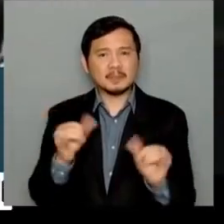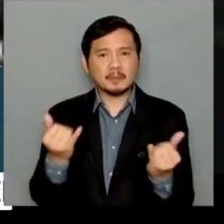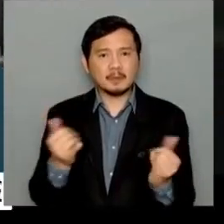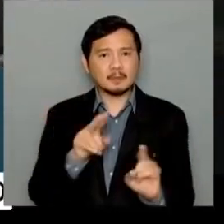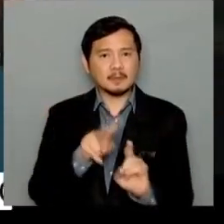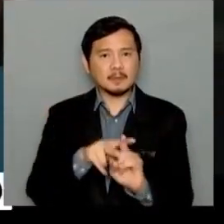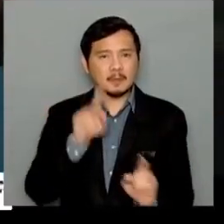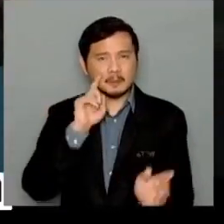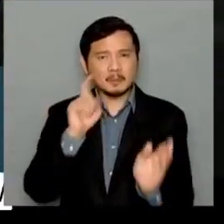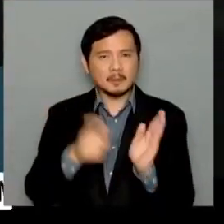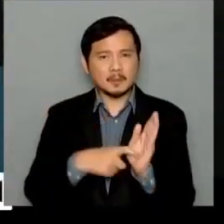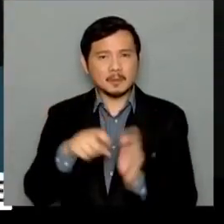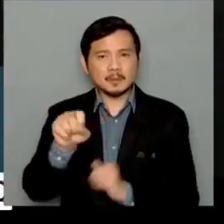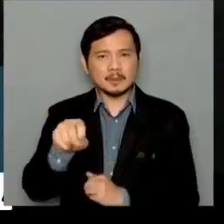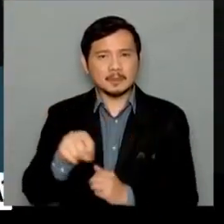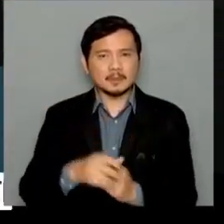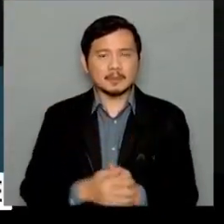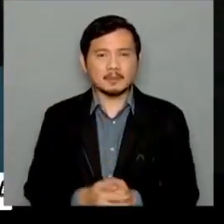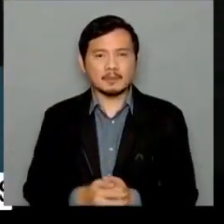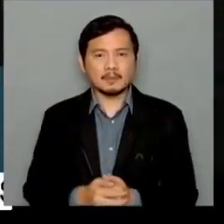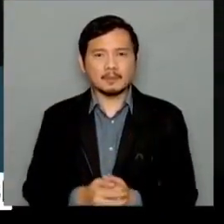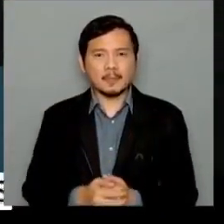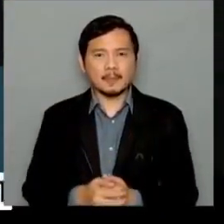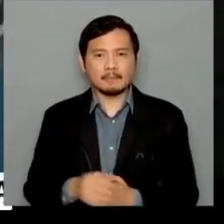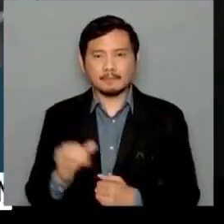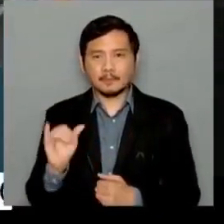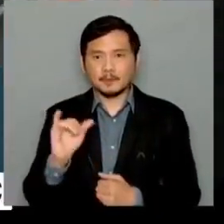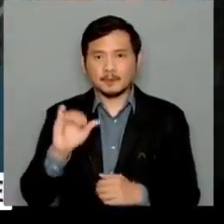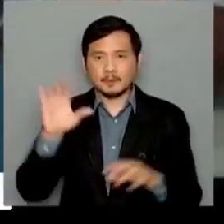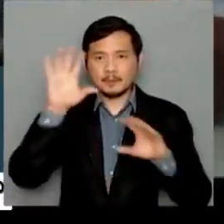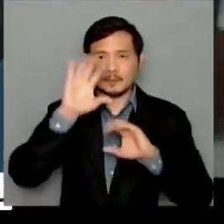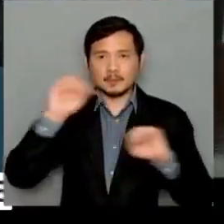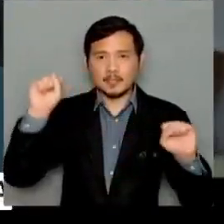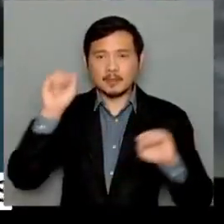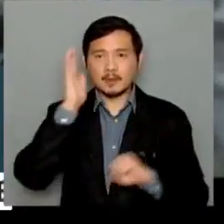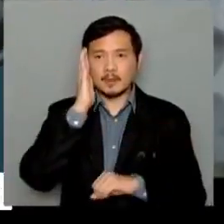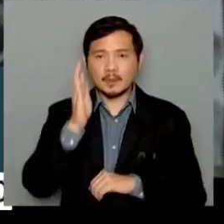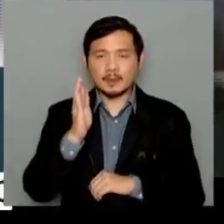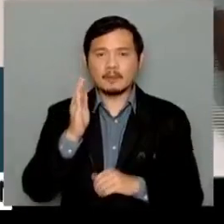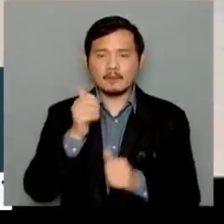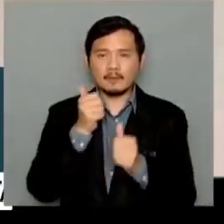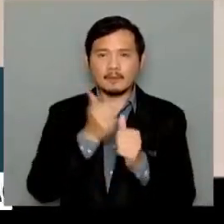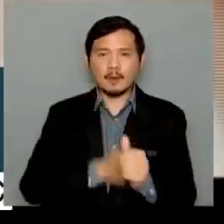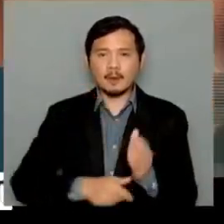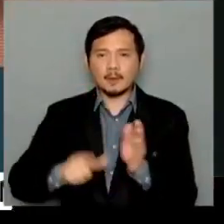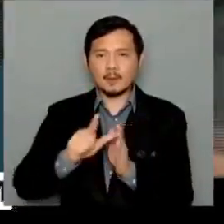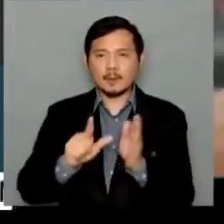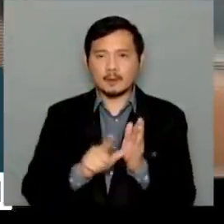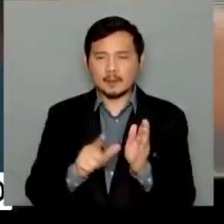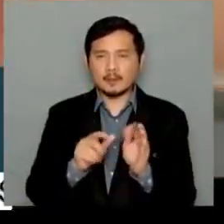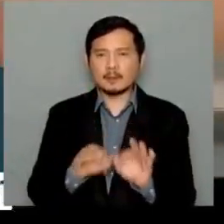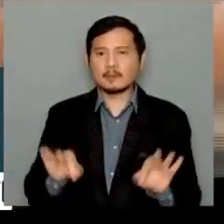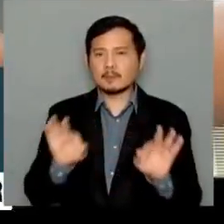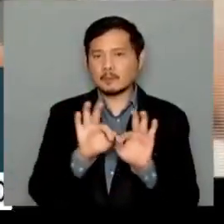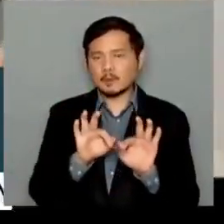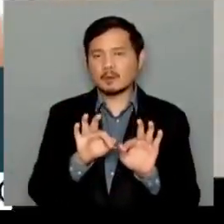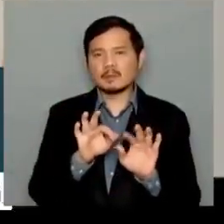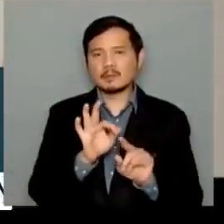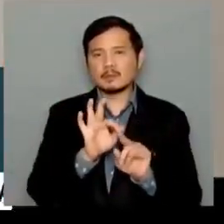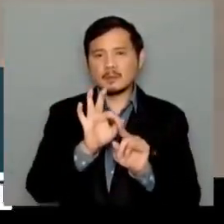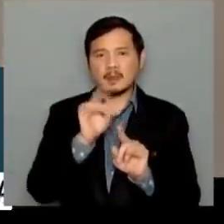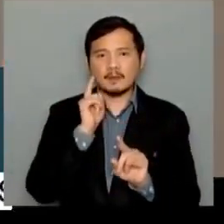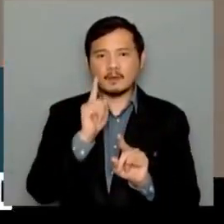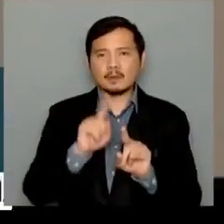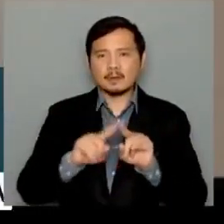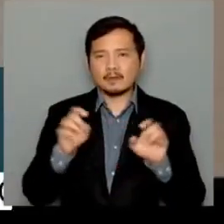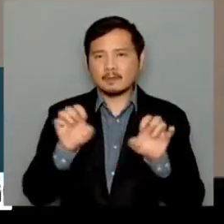noted. And she also insisted that the president will adhere to law as far as the social events in the palace are concerned. However, there is